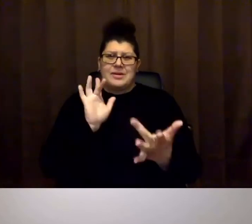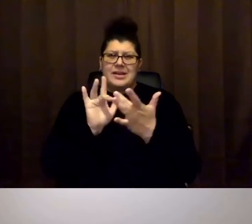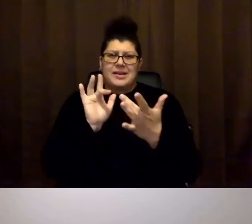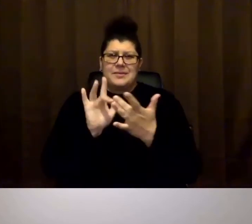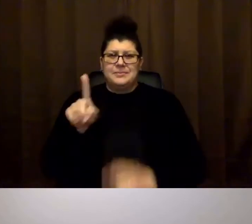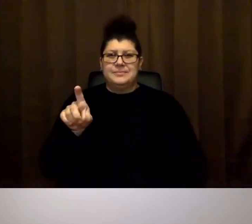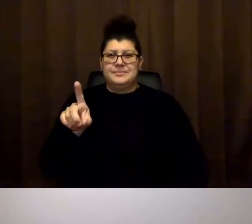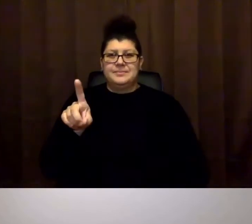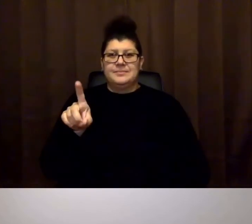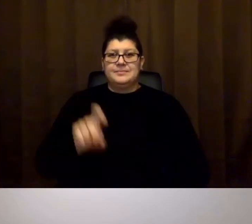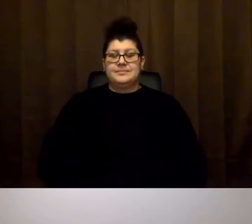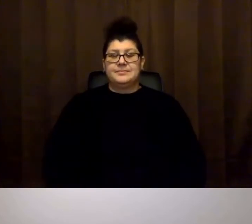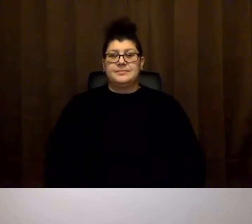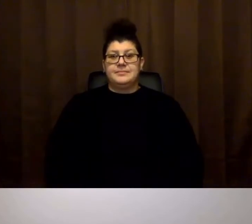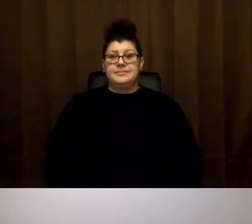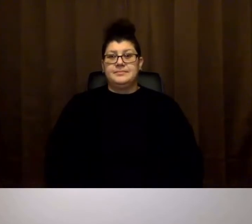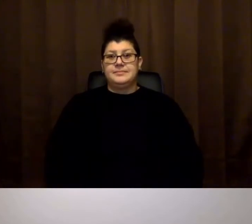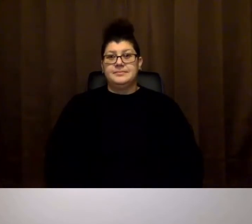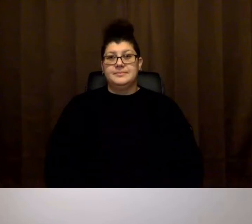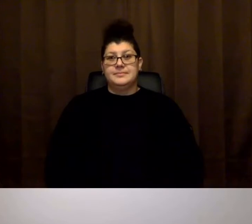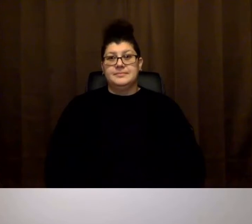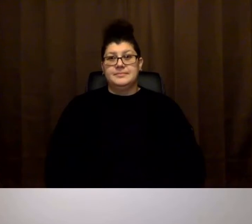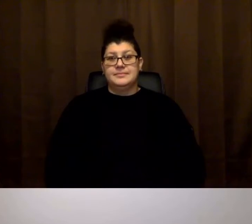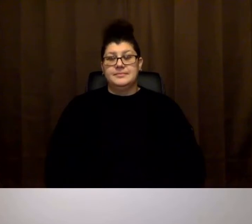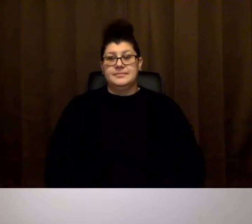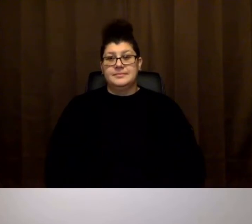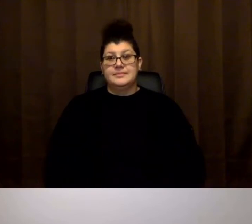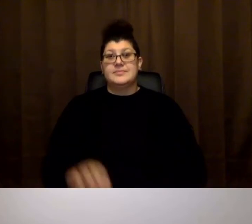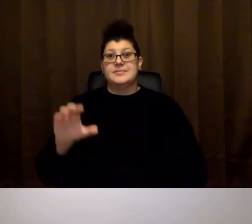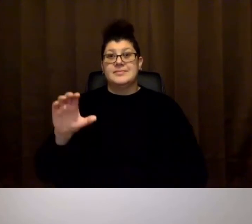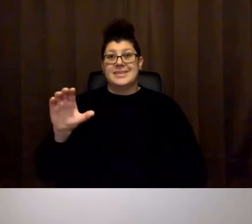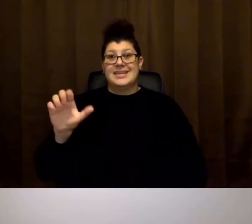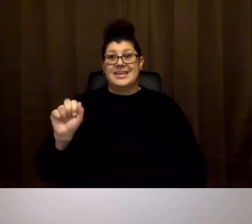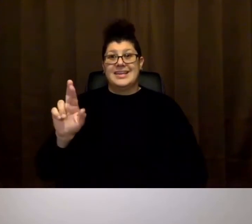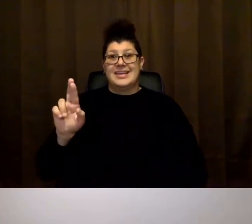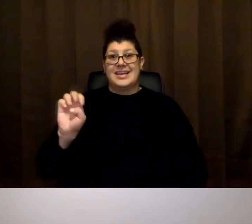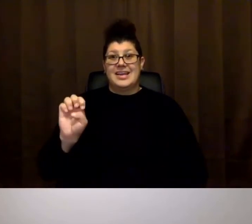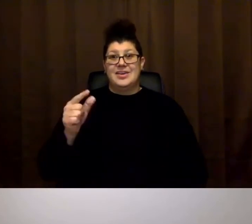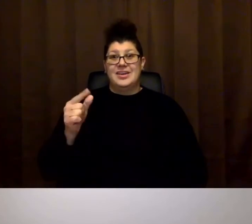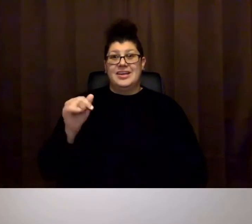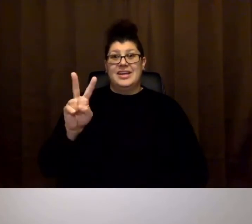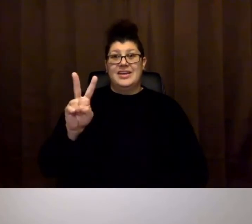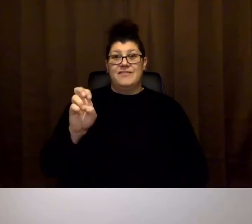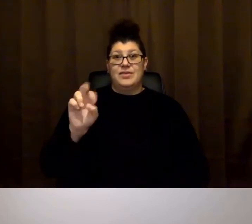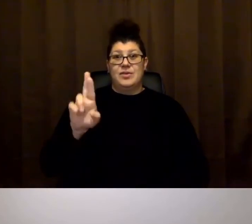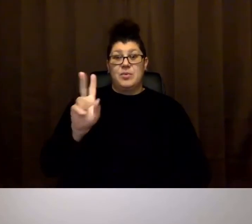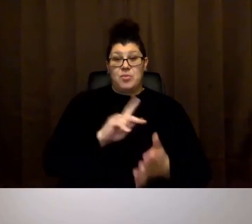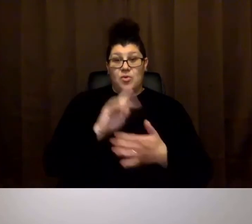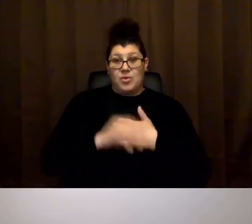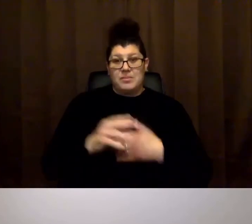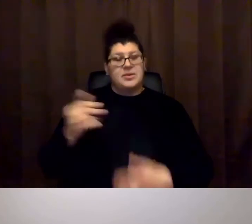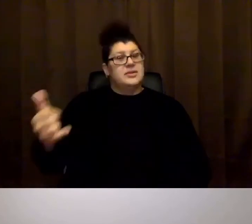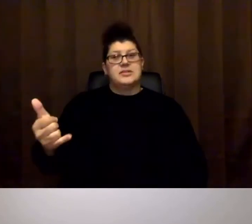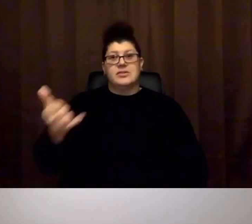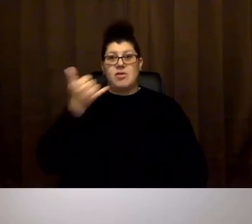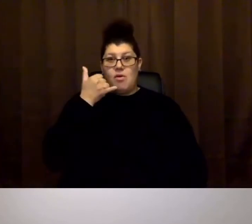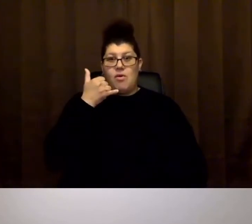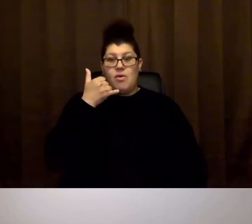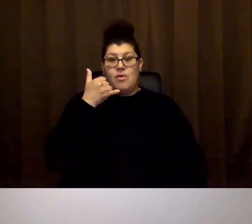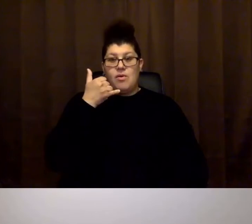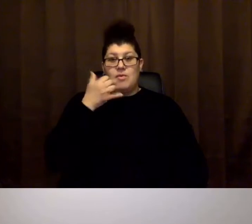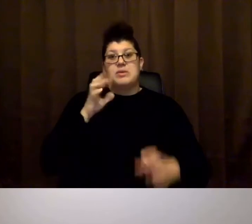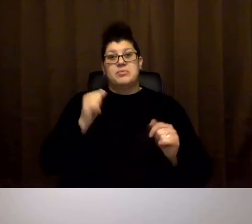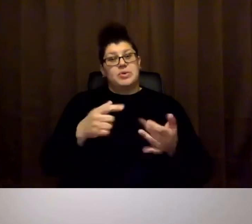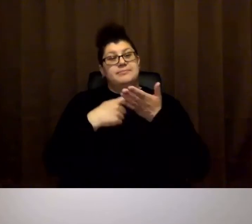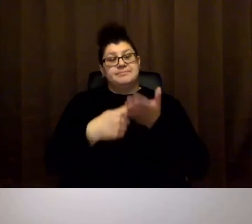the best way for them to do that? Through the caregiver program, usually the best way is just to give us a call. We can talk to them